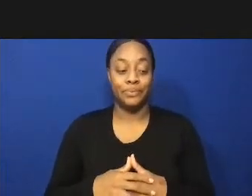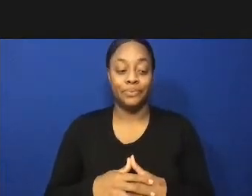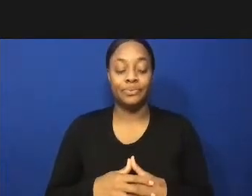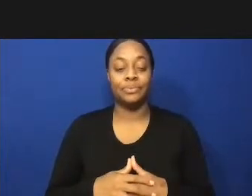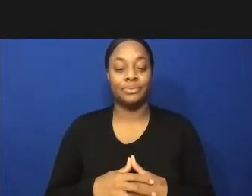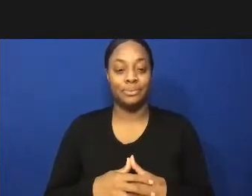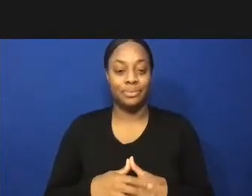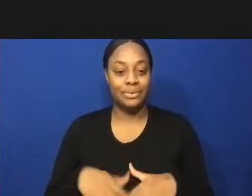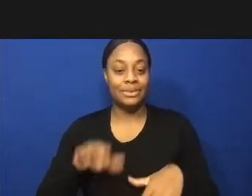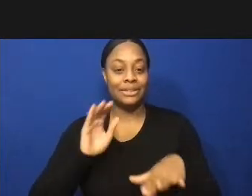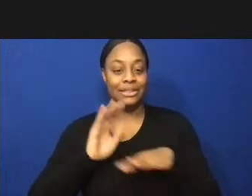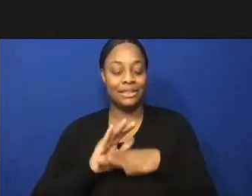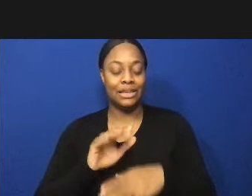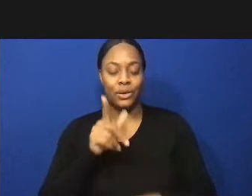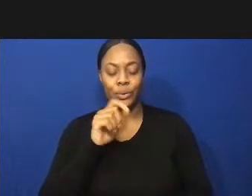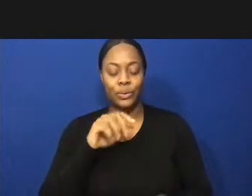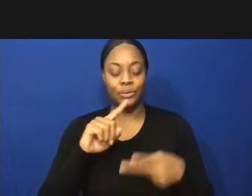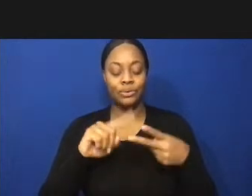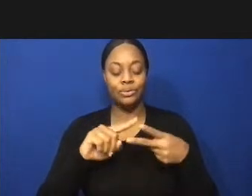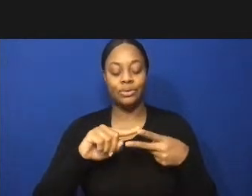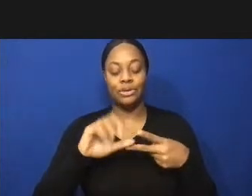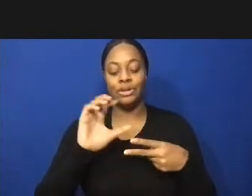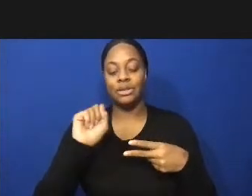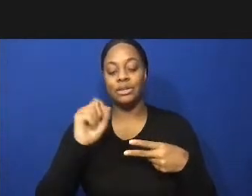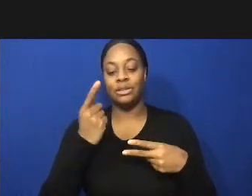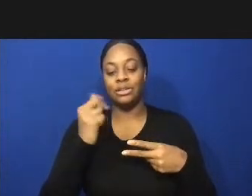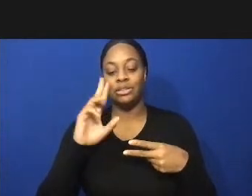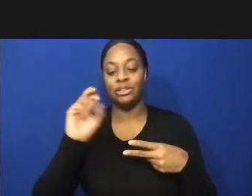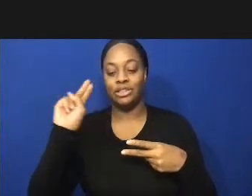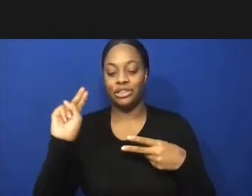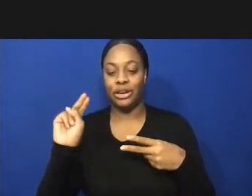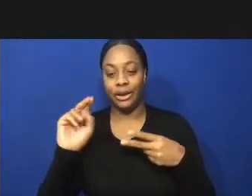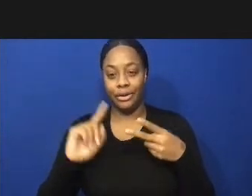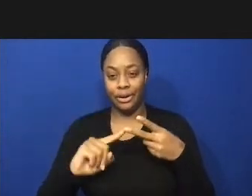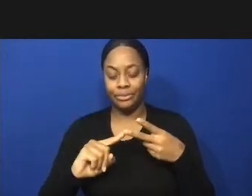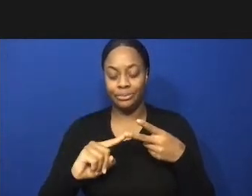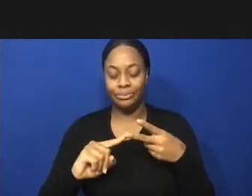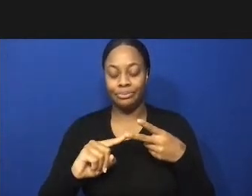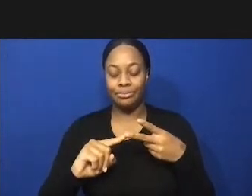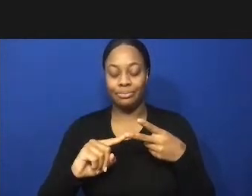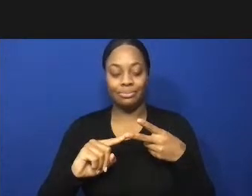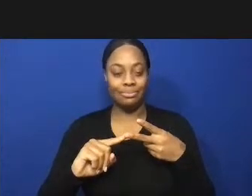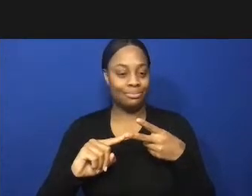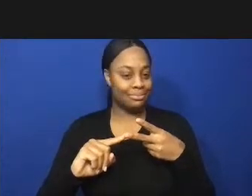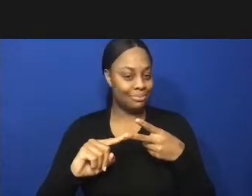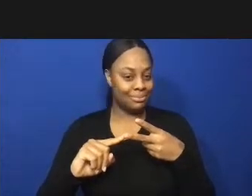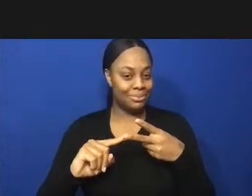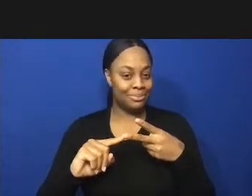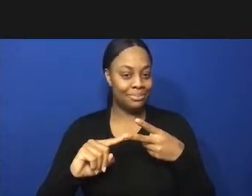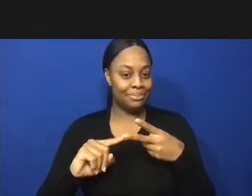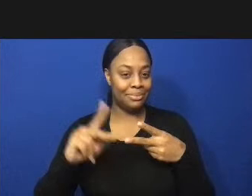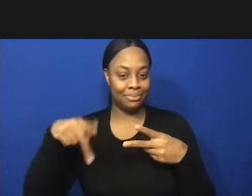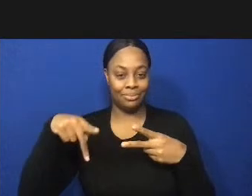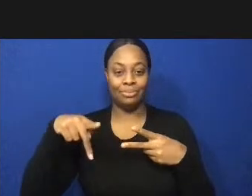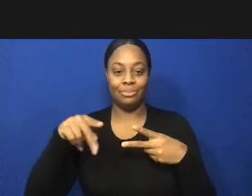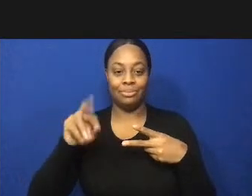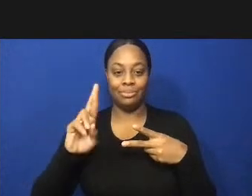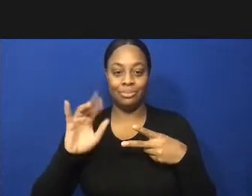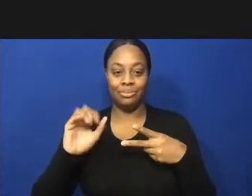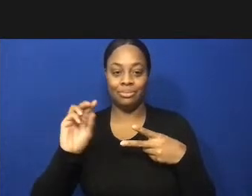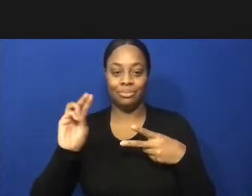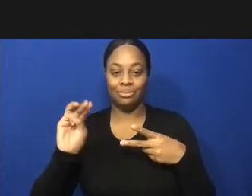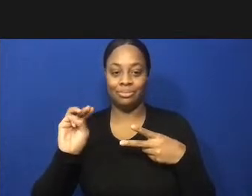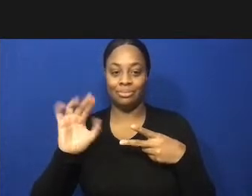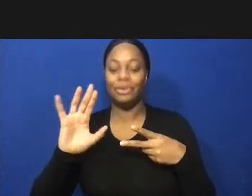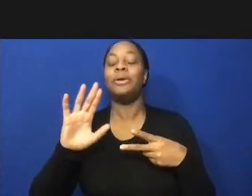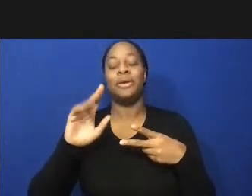it's Sharron Miller, Princess Mhoon, and Dr. Sandra Burton's turn. Please meet some of our BDS